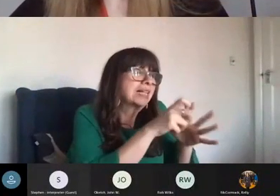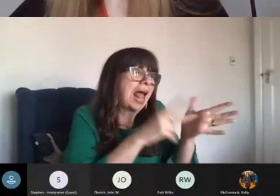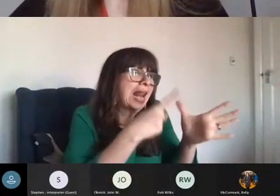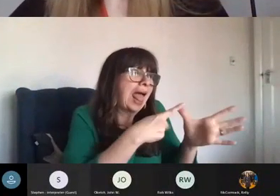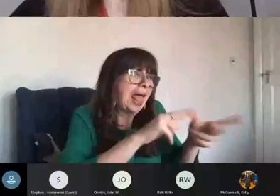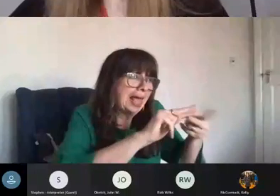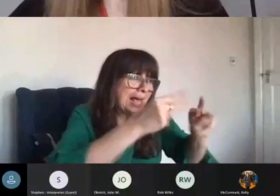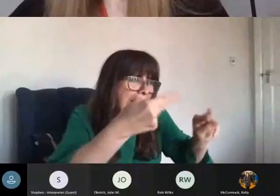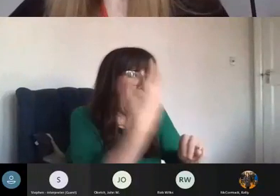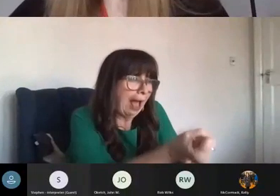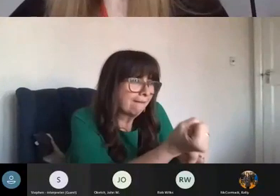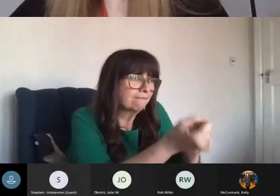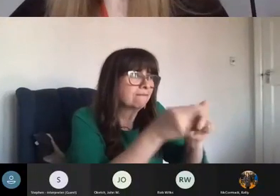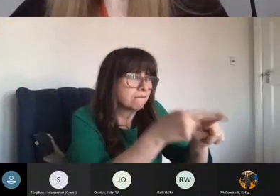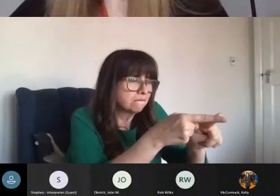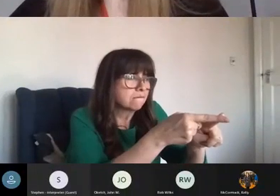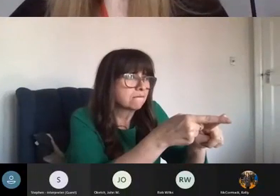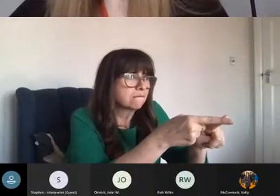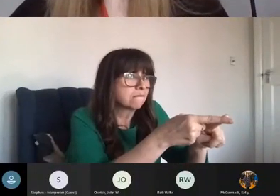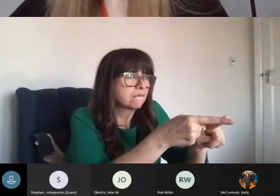just trying to